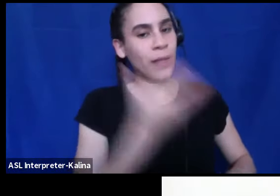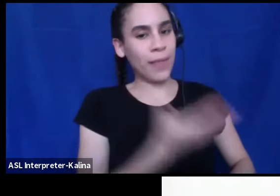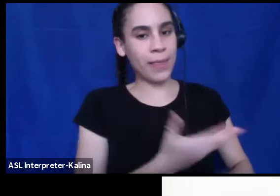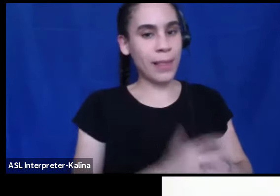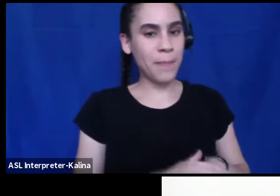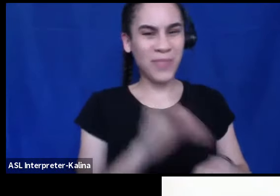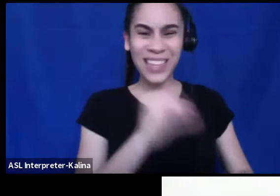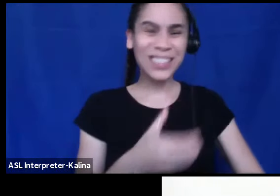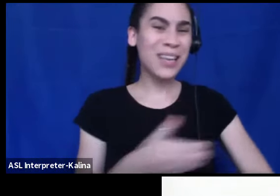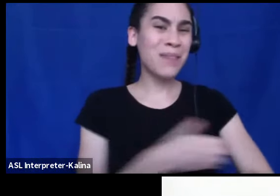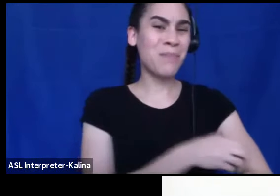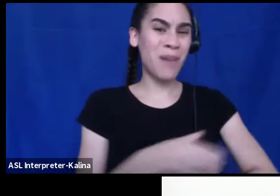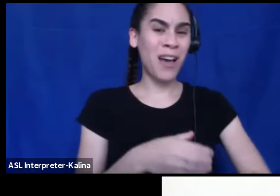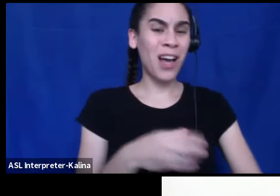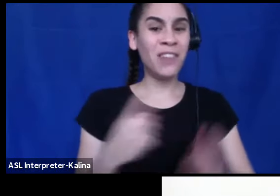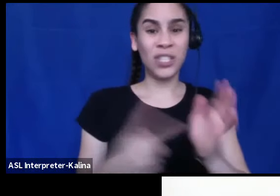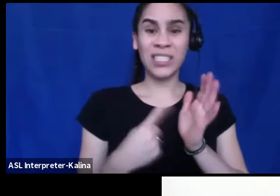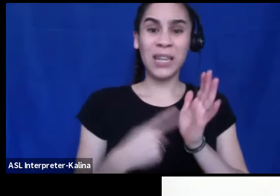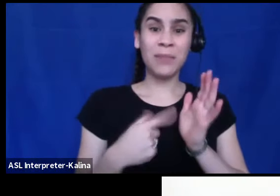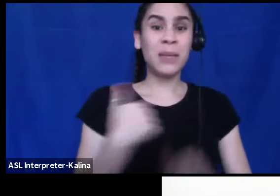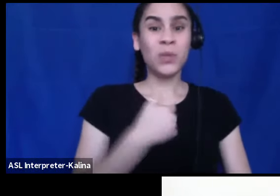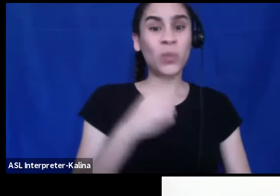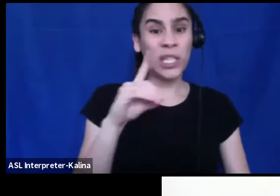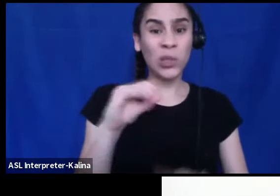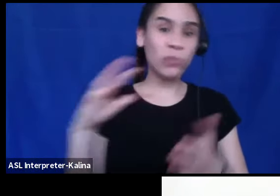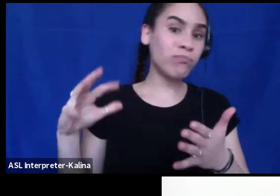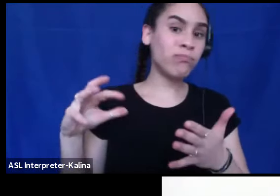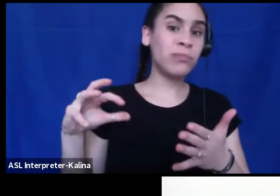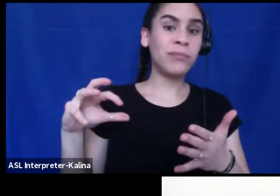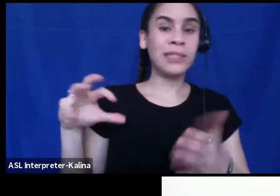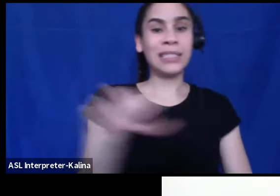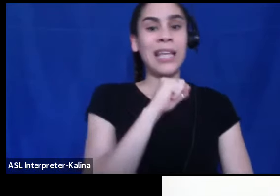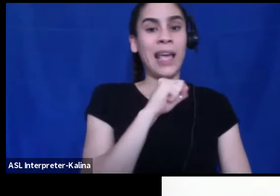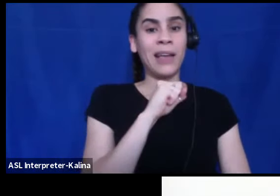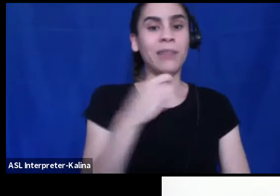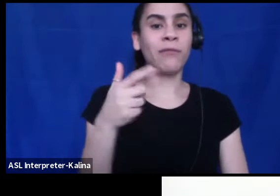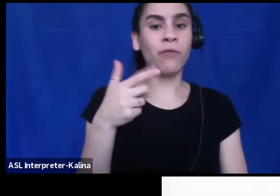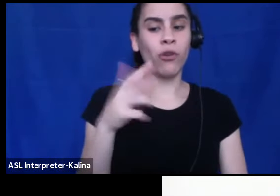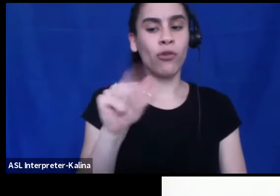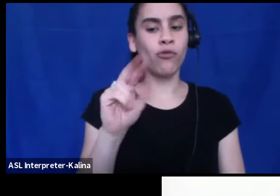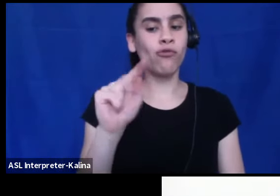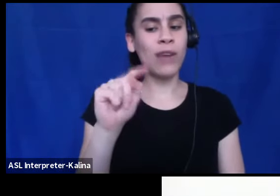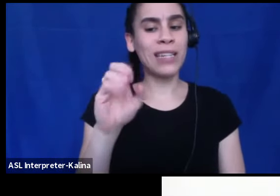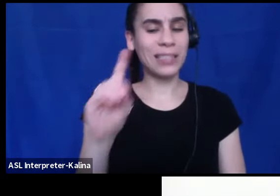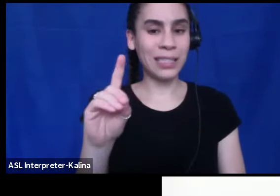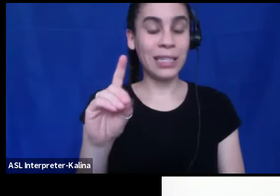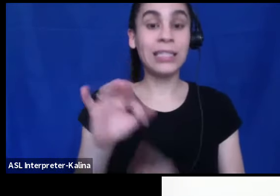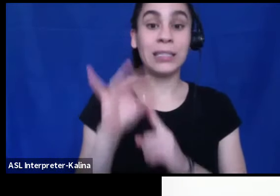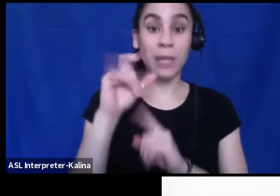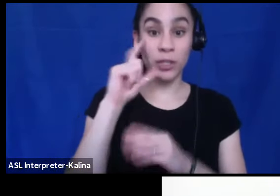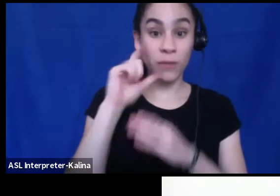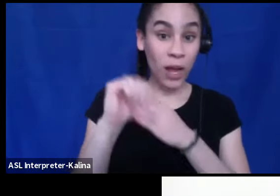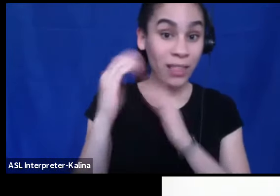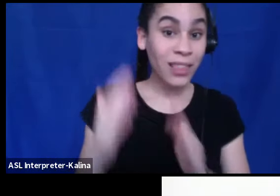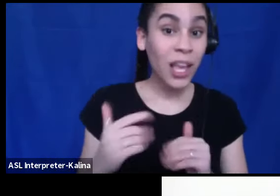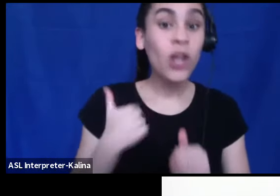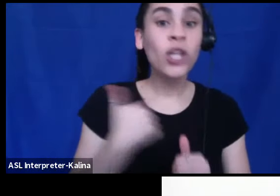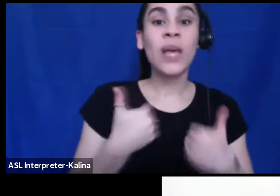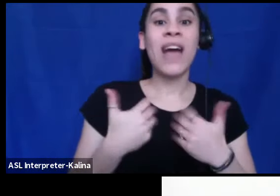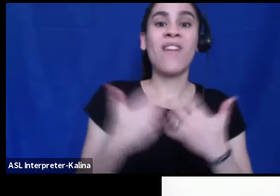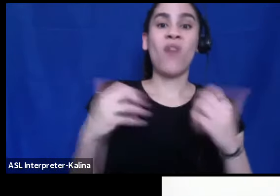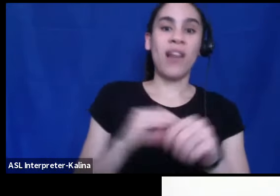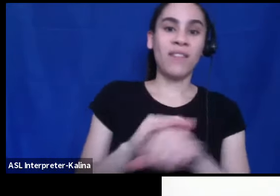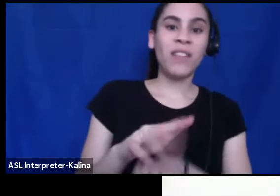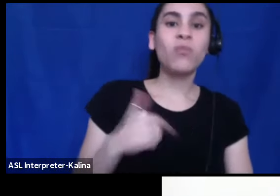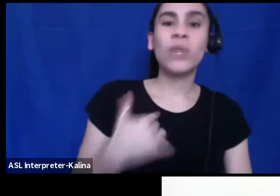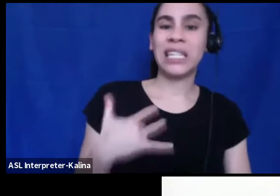And sometimes we take that for granted as leaders, especially when we get into positions where we have a lot of influence, and we tend to forget that there